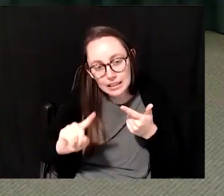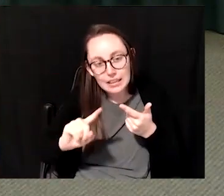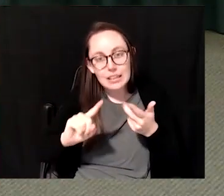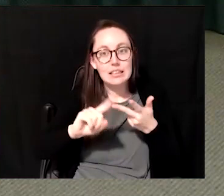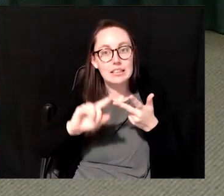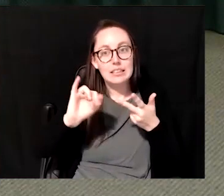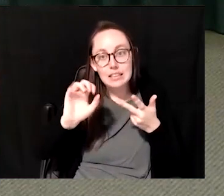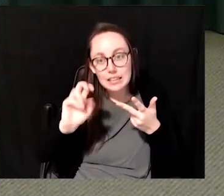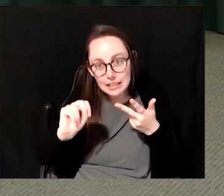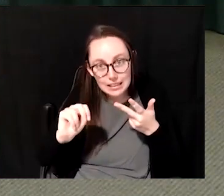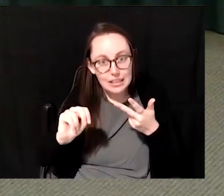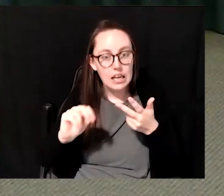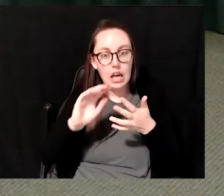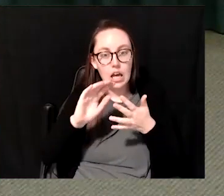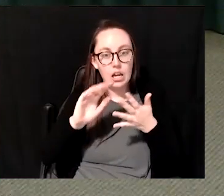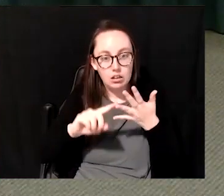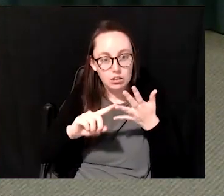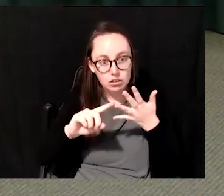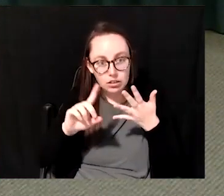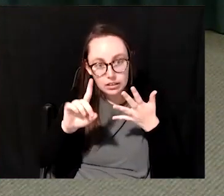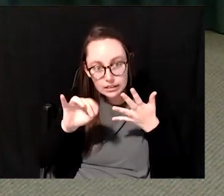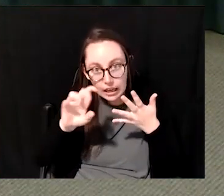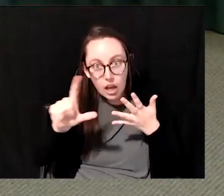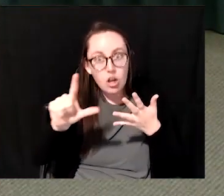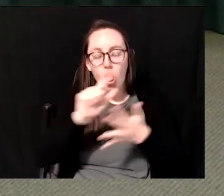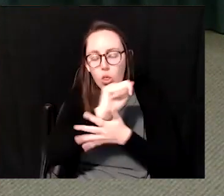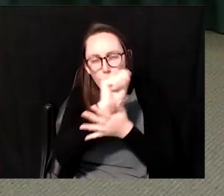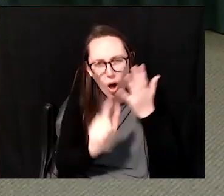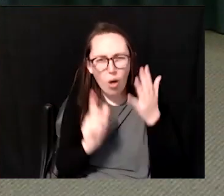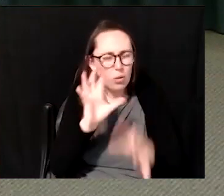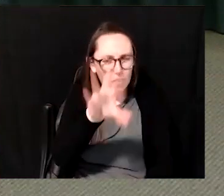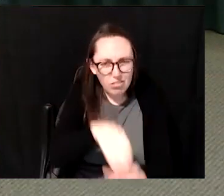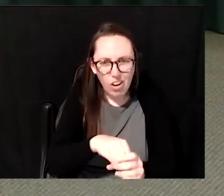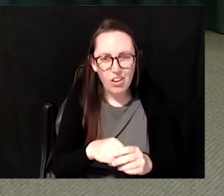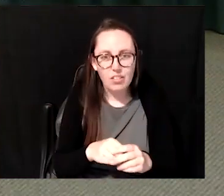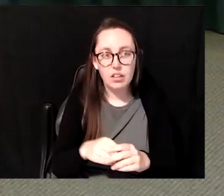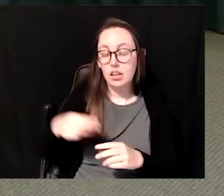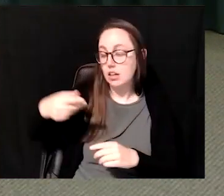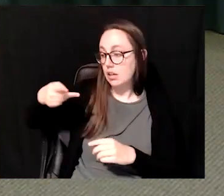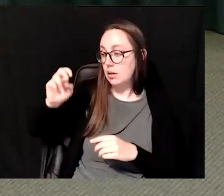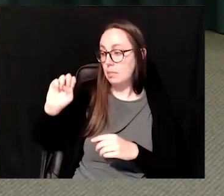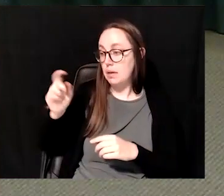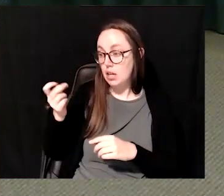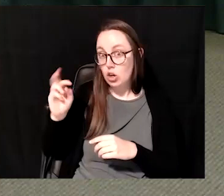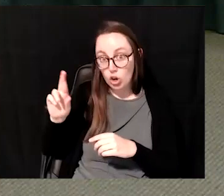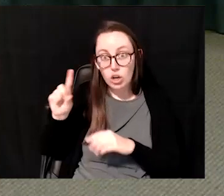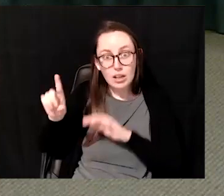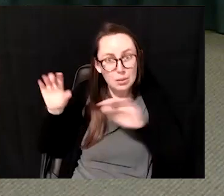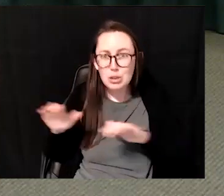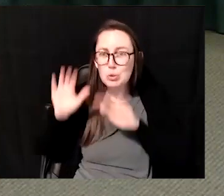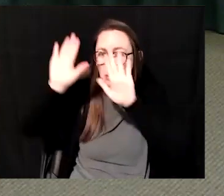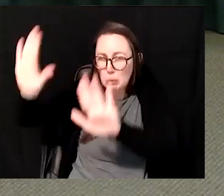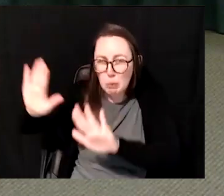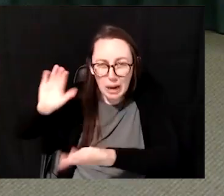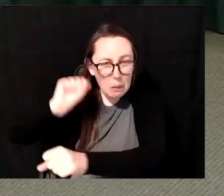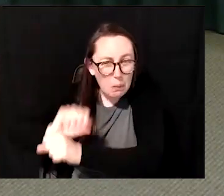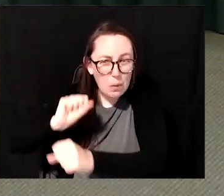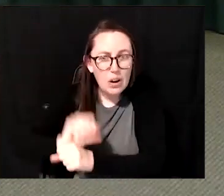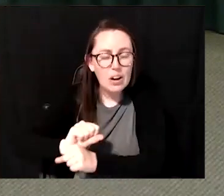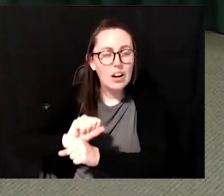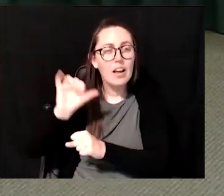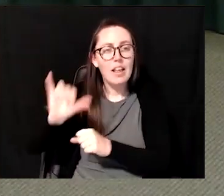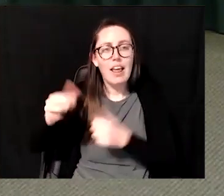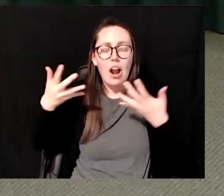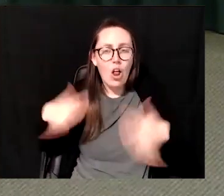and so we voted to move forward and Peter was doing really great work on that and so this happened and it was exciting and uh and honestly now my